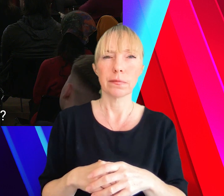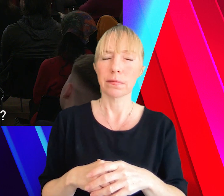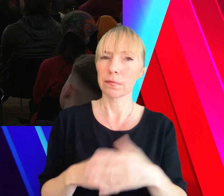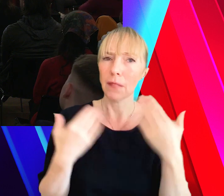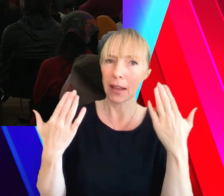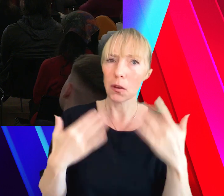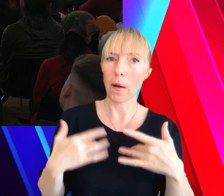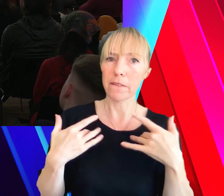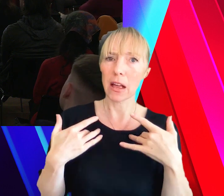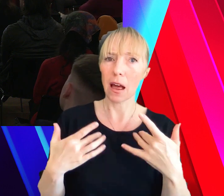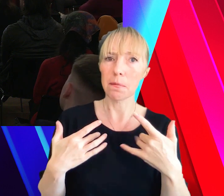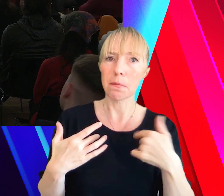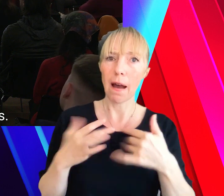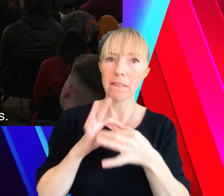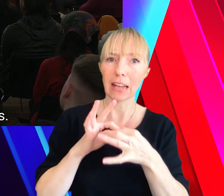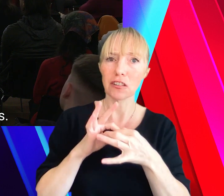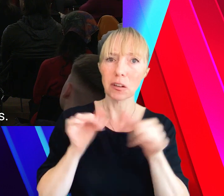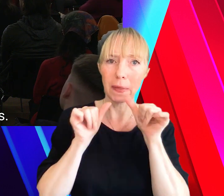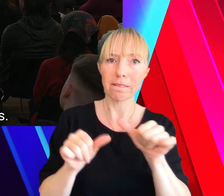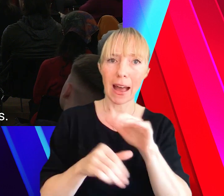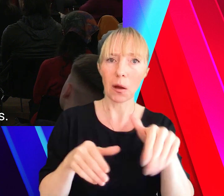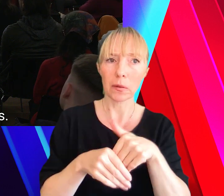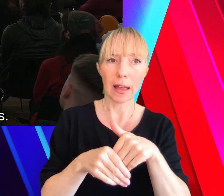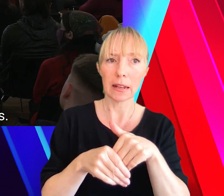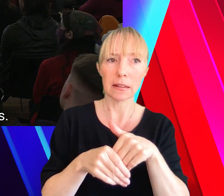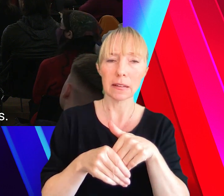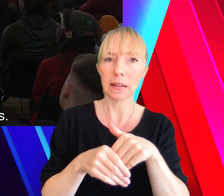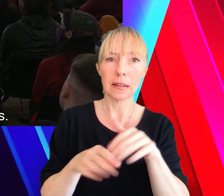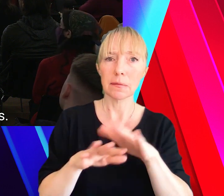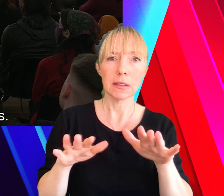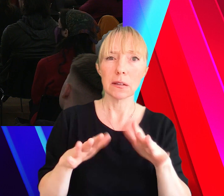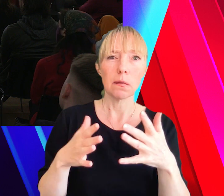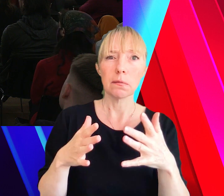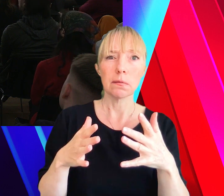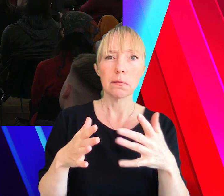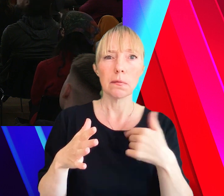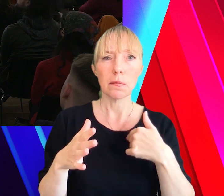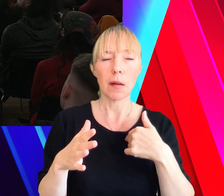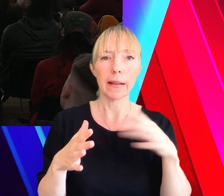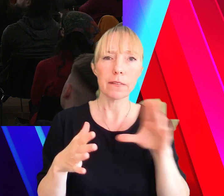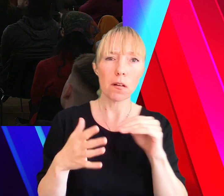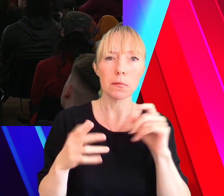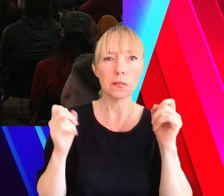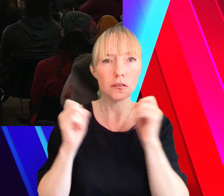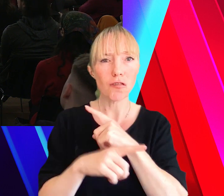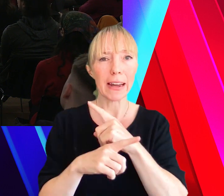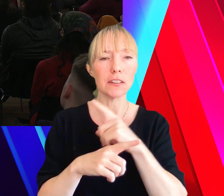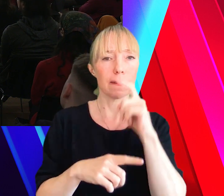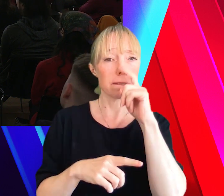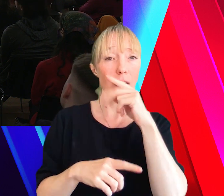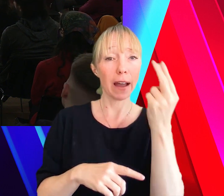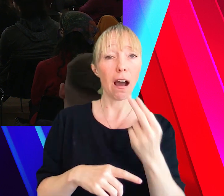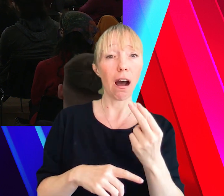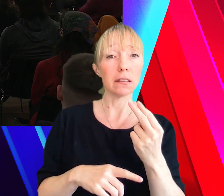you happy with how things are? I don't know. I feel like my relationship with fan content isn't something that's like mine comes from